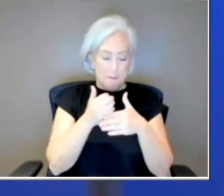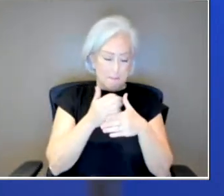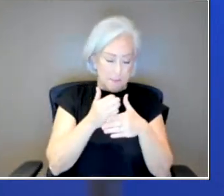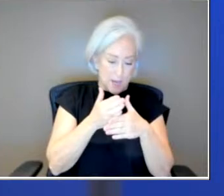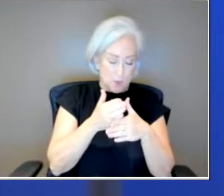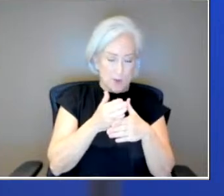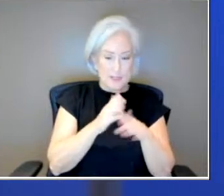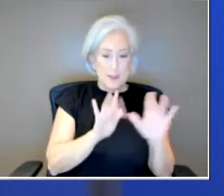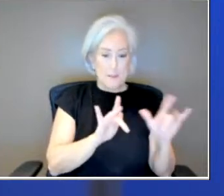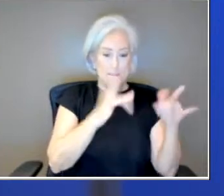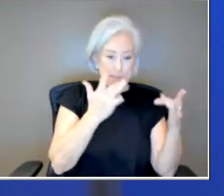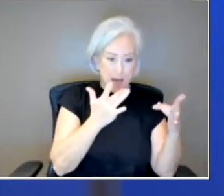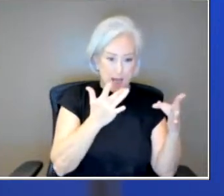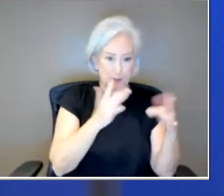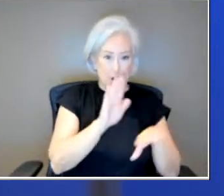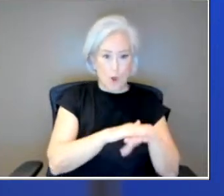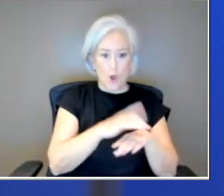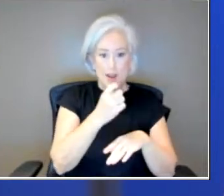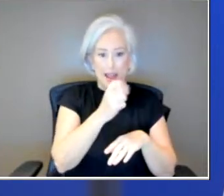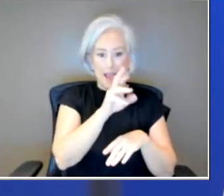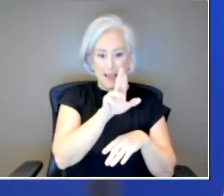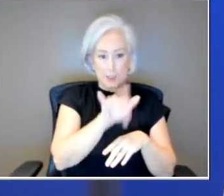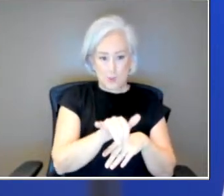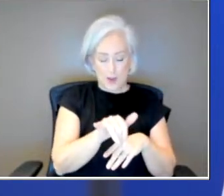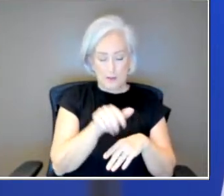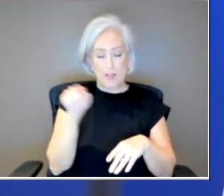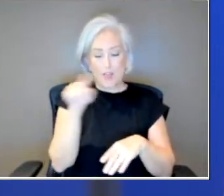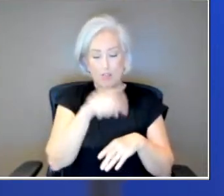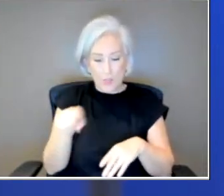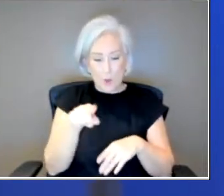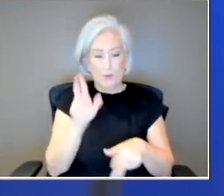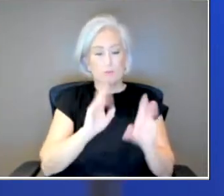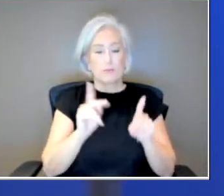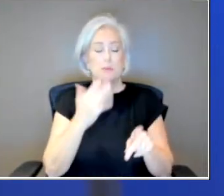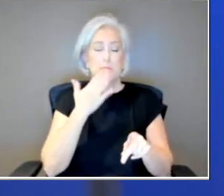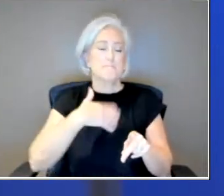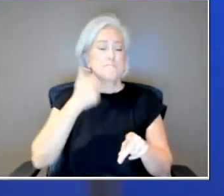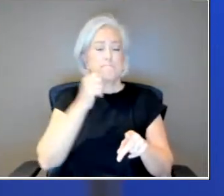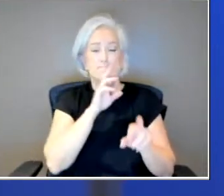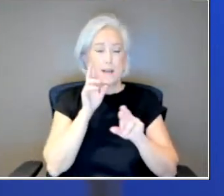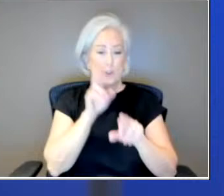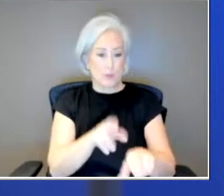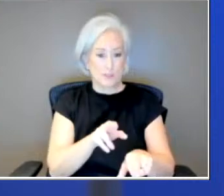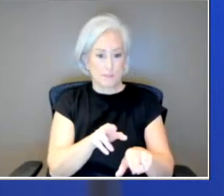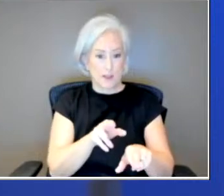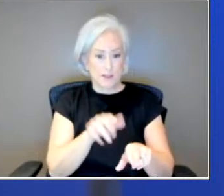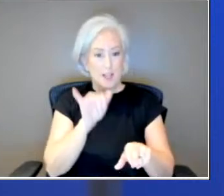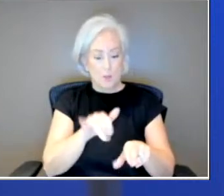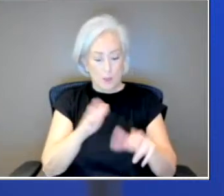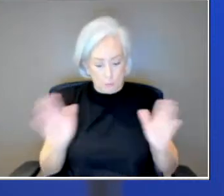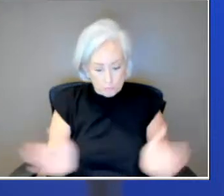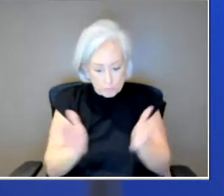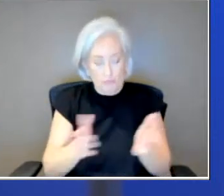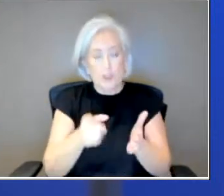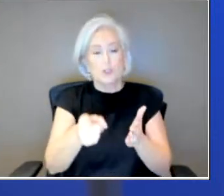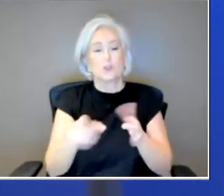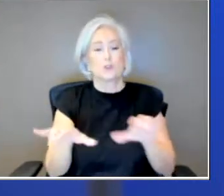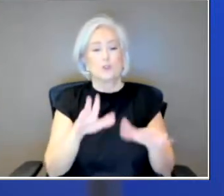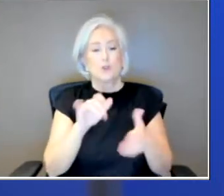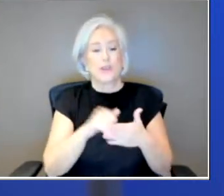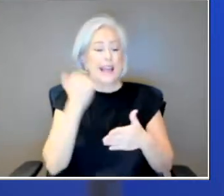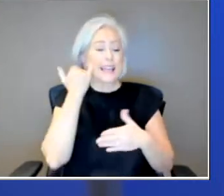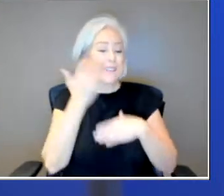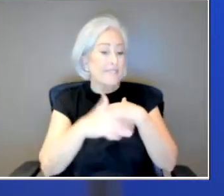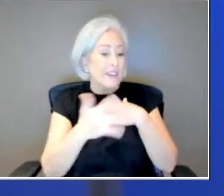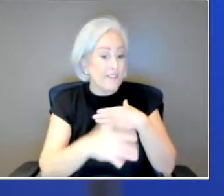findings on x-ray. Those are the people that get the best response. So those are the people that we really, really want to push to get this if they are available. But people who have very,